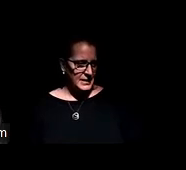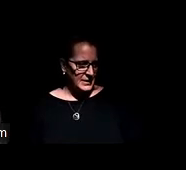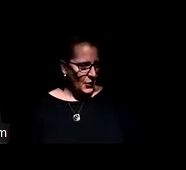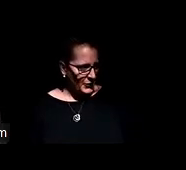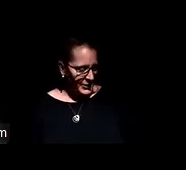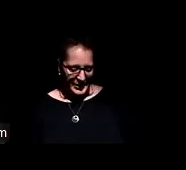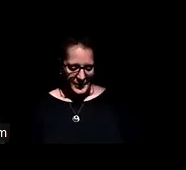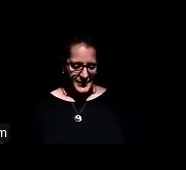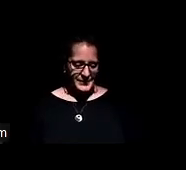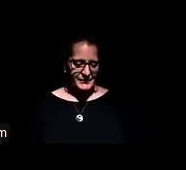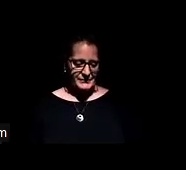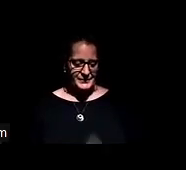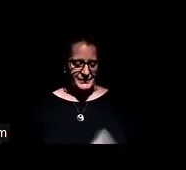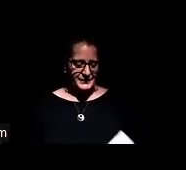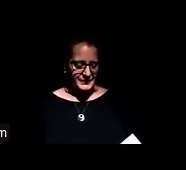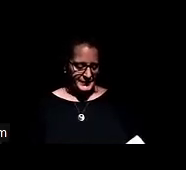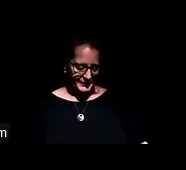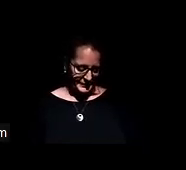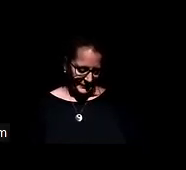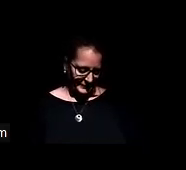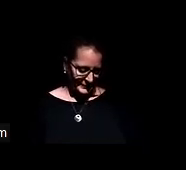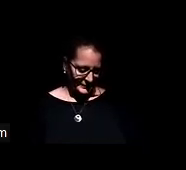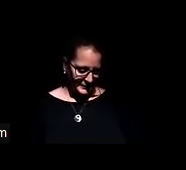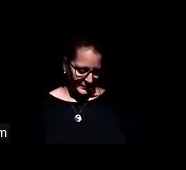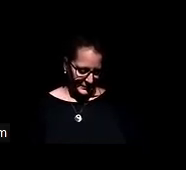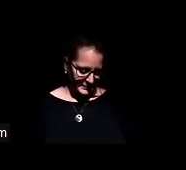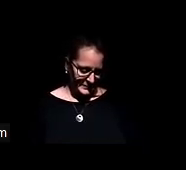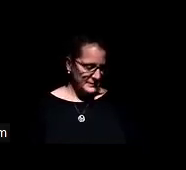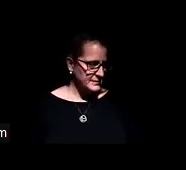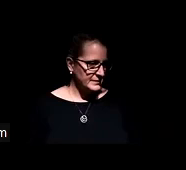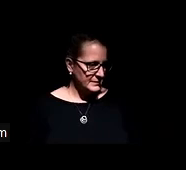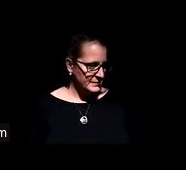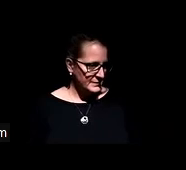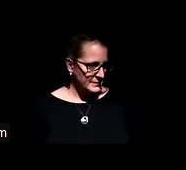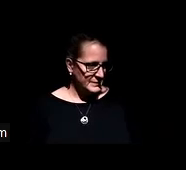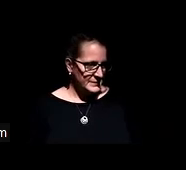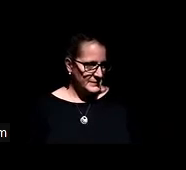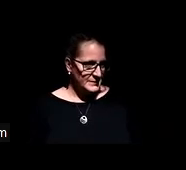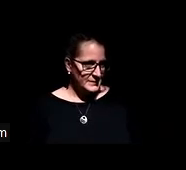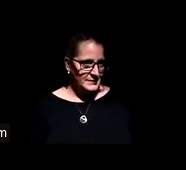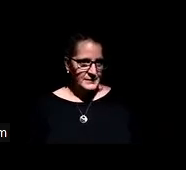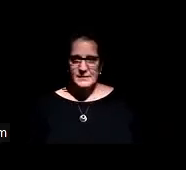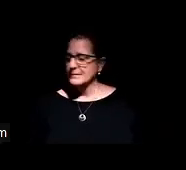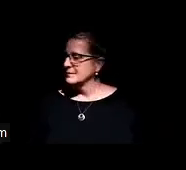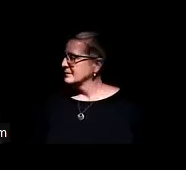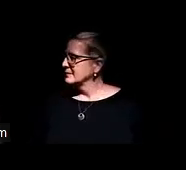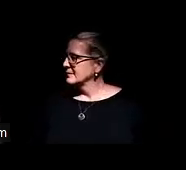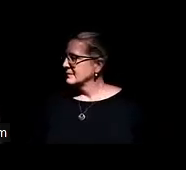We have one from the virtual audience. Who runs the reuse warehouses?